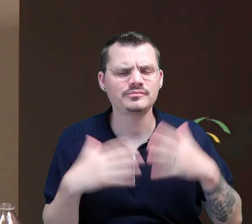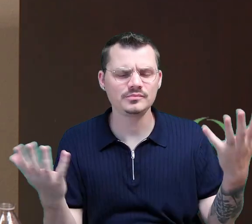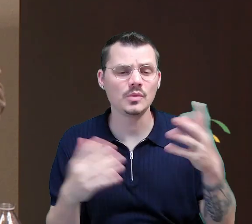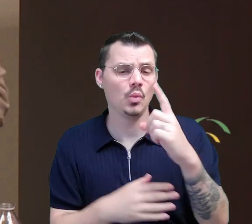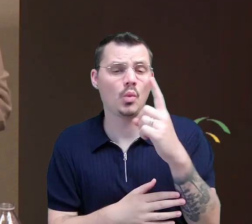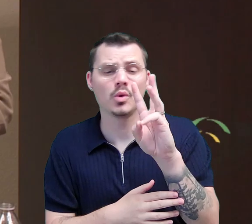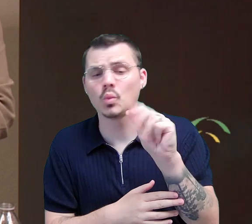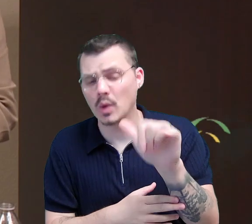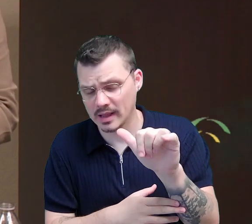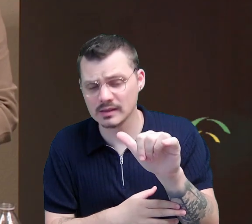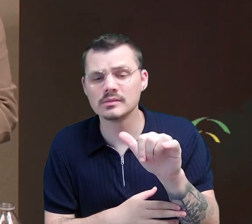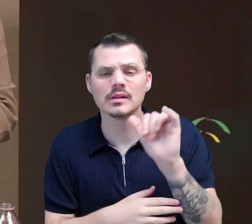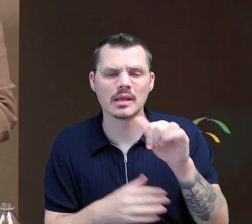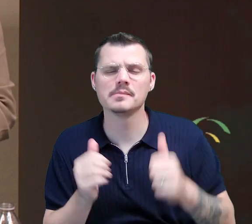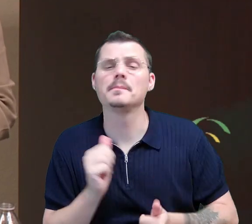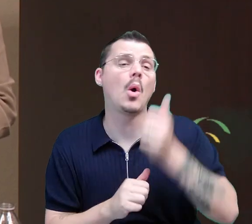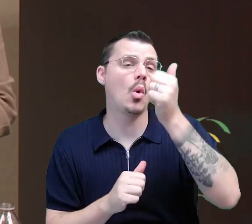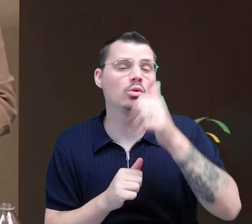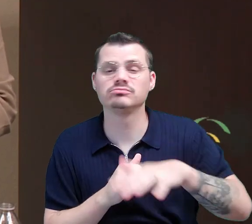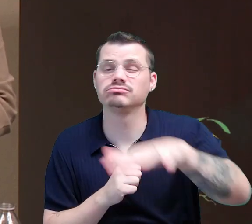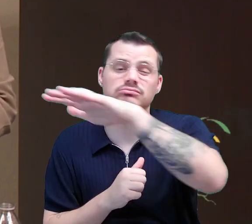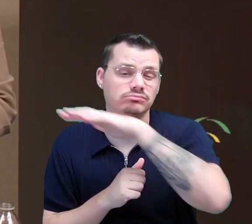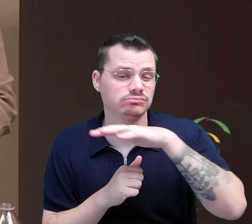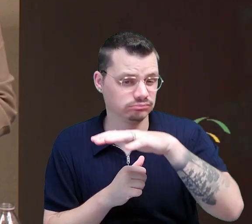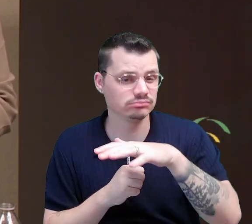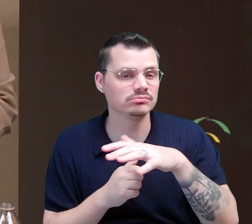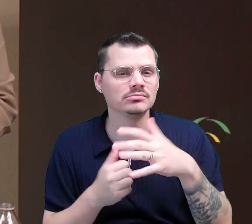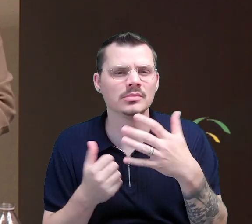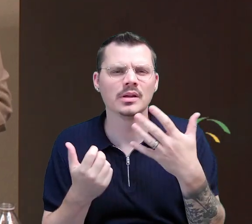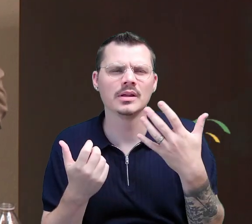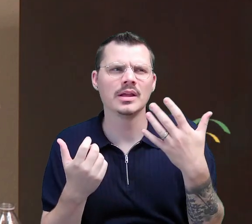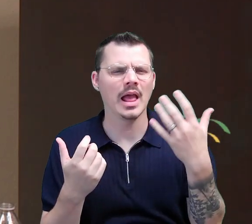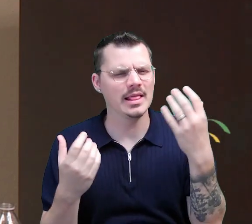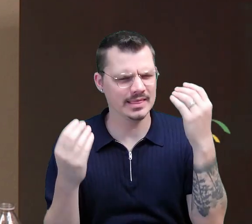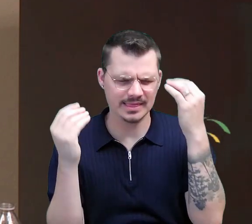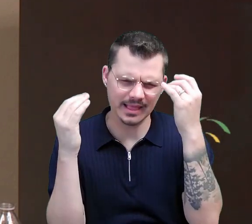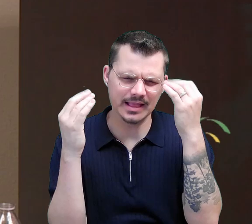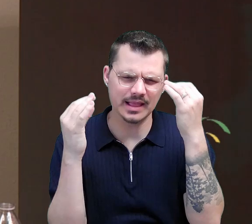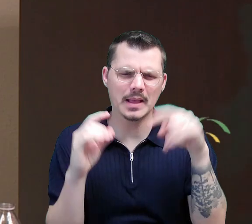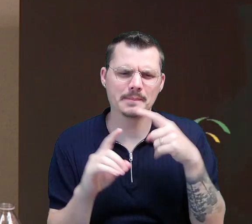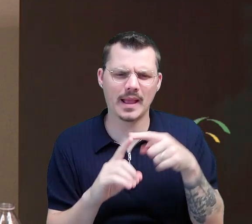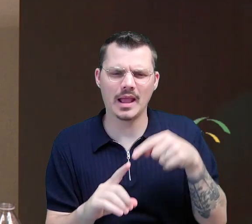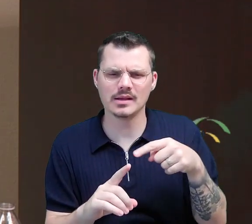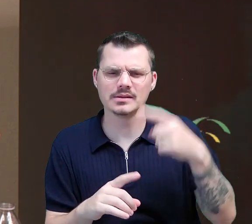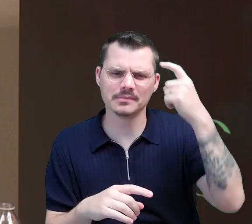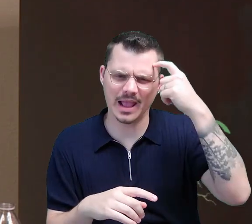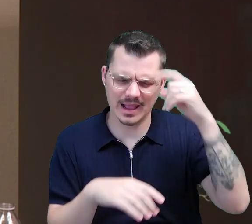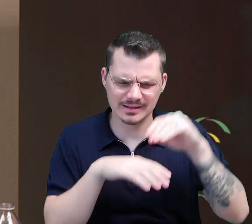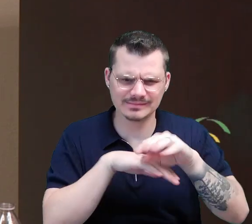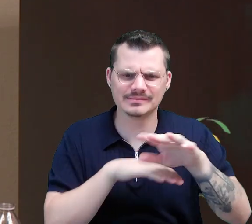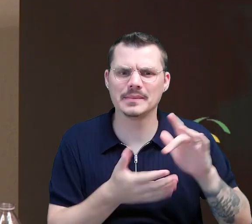So one way that most of the rest of the world gets to think about